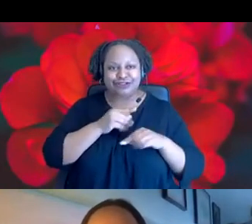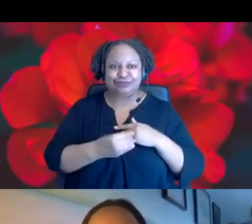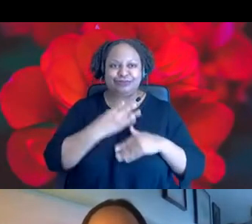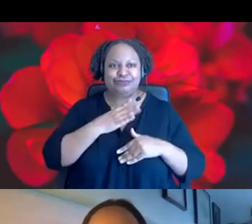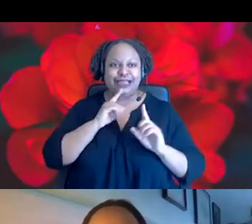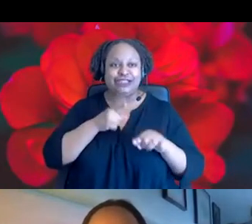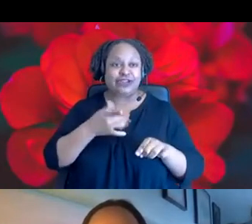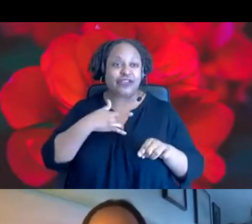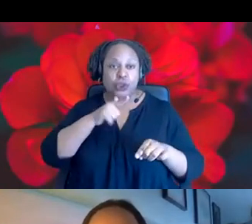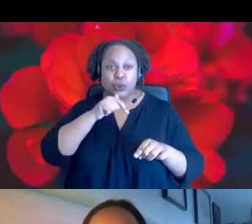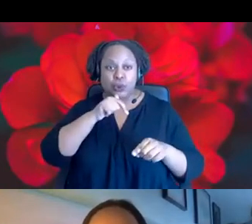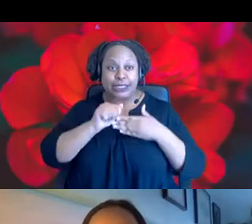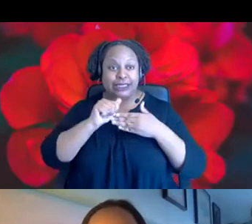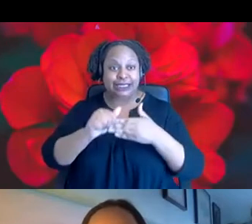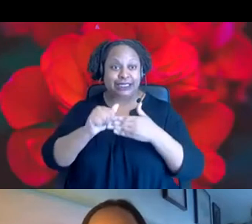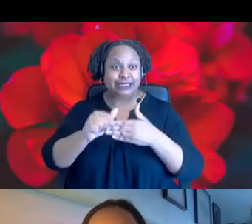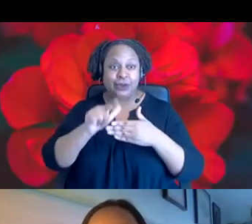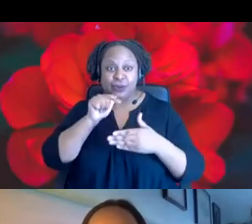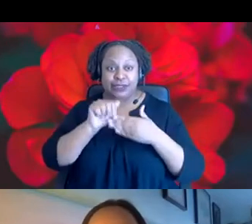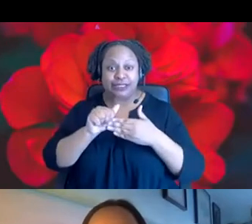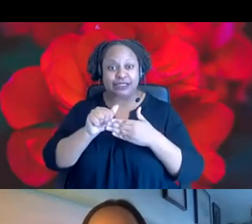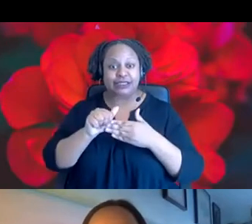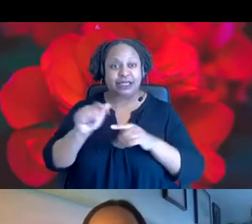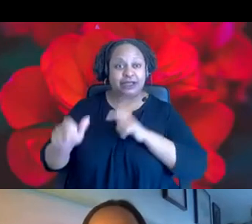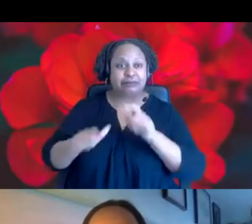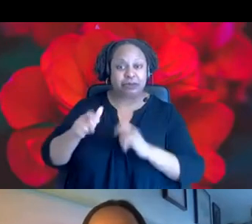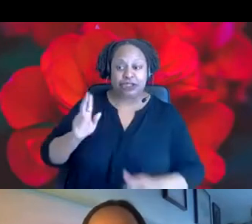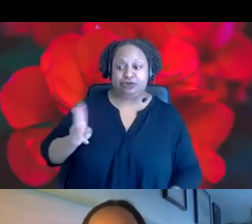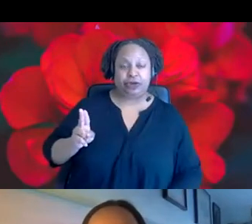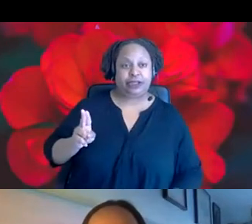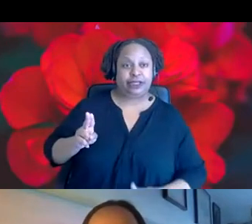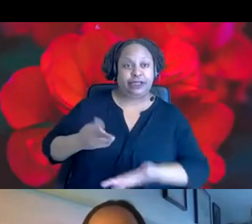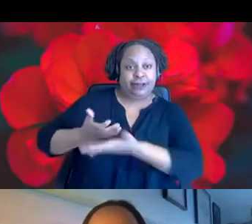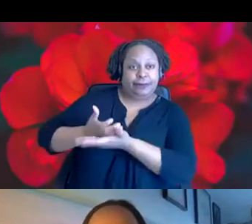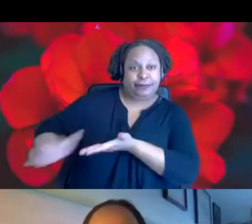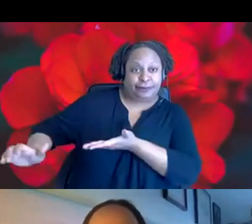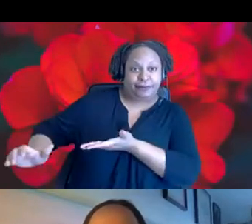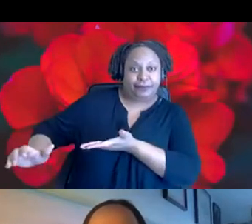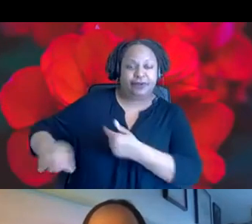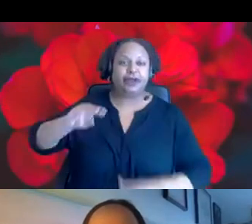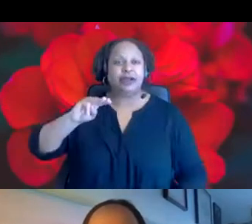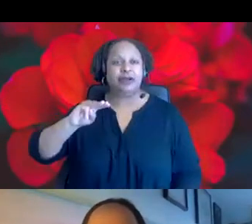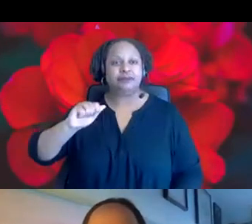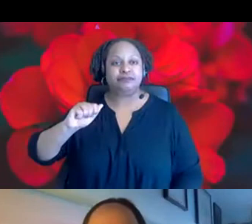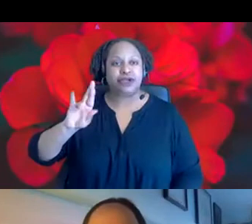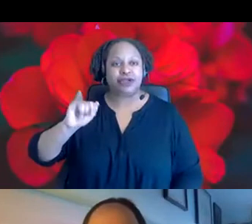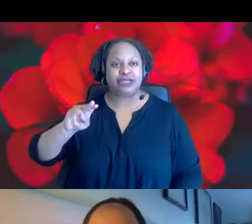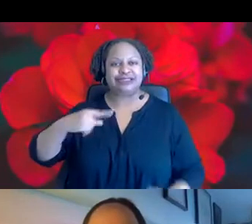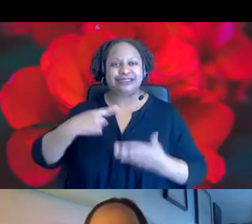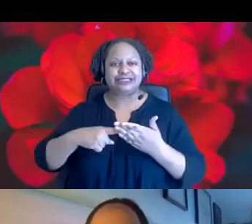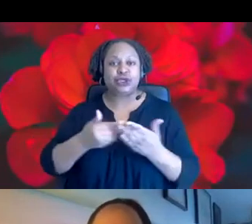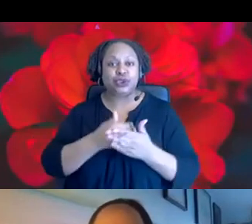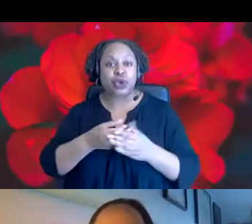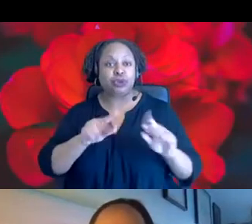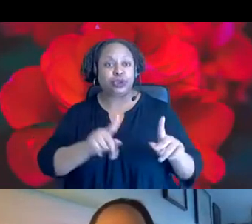should lead the conversation are those who've historically been left out. You know, Marian, you said earlier about all these new opportunities